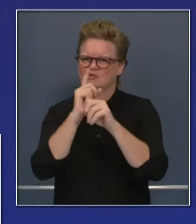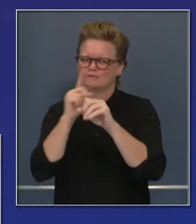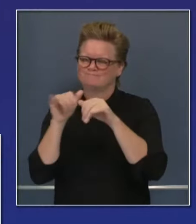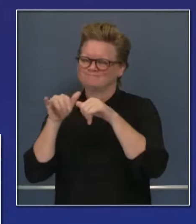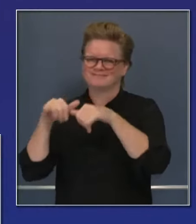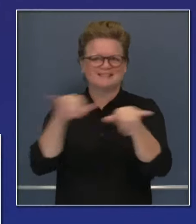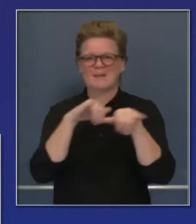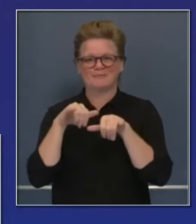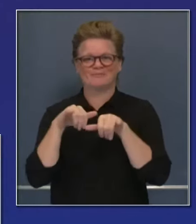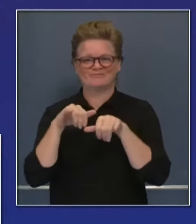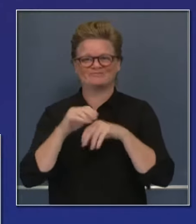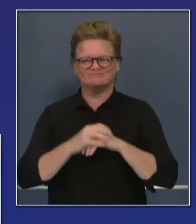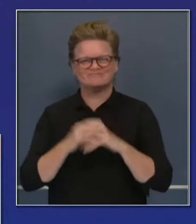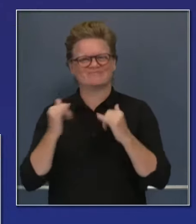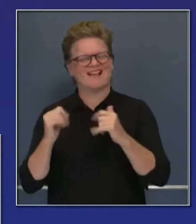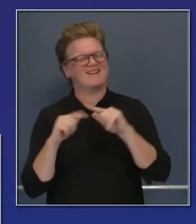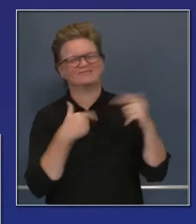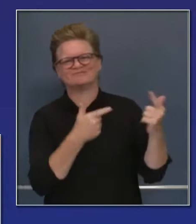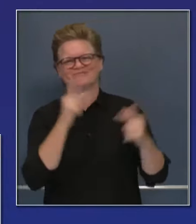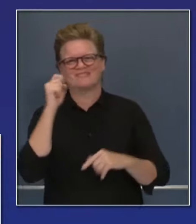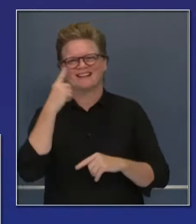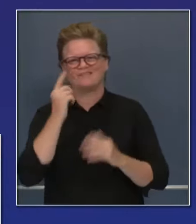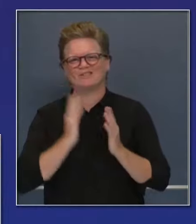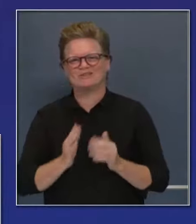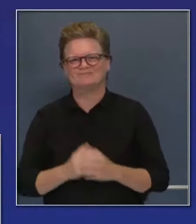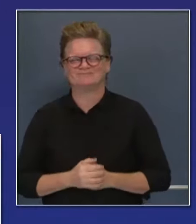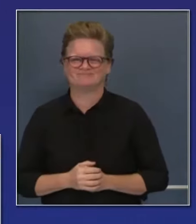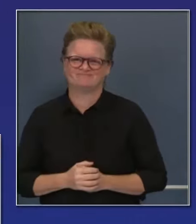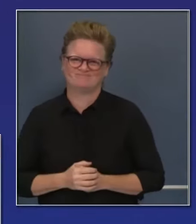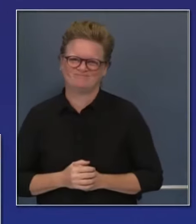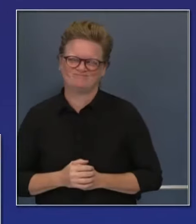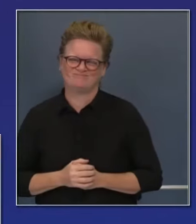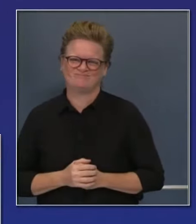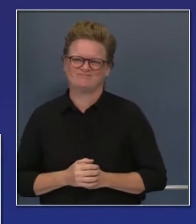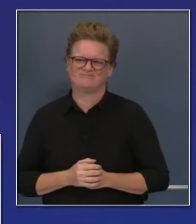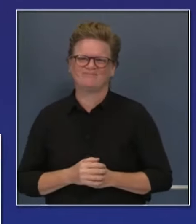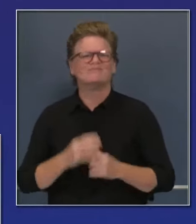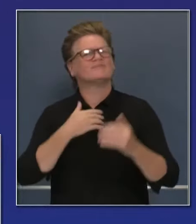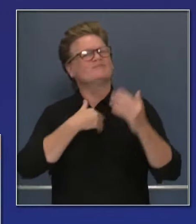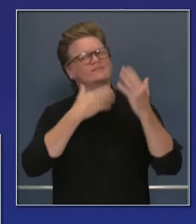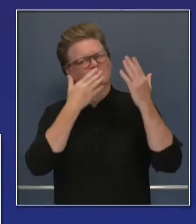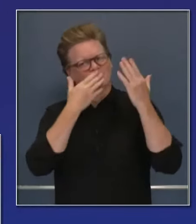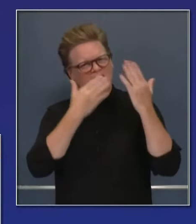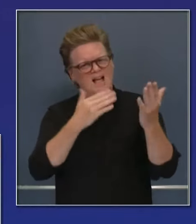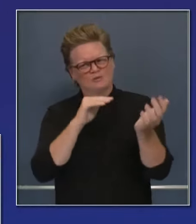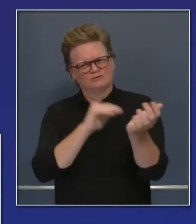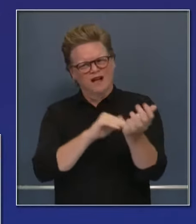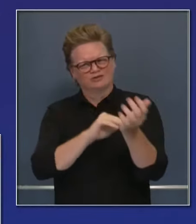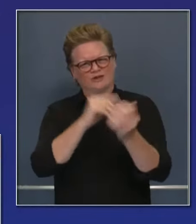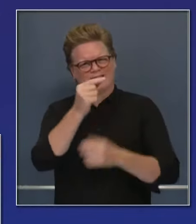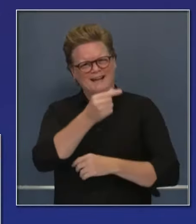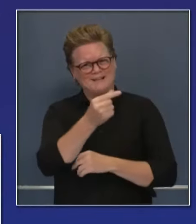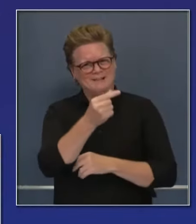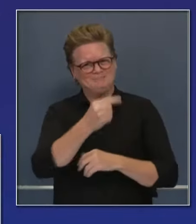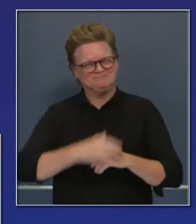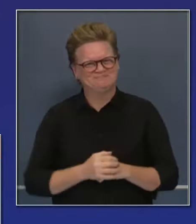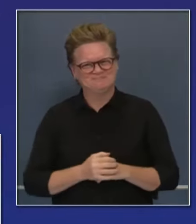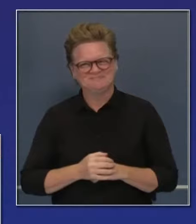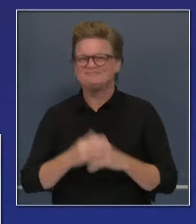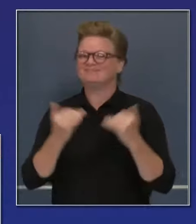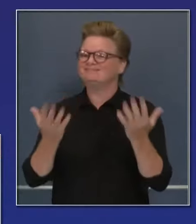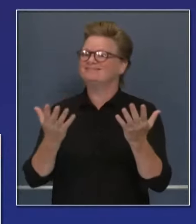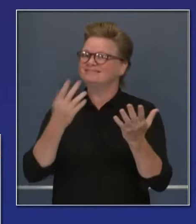Thank you, Dr. Galley. And so 5 counties now moving into different tiers.